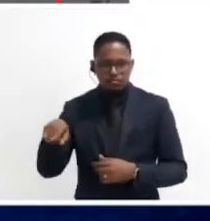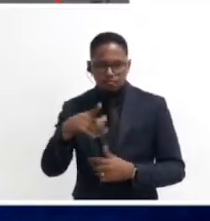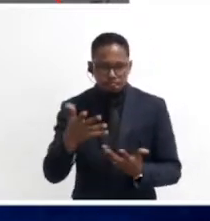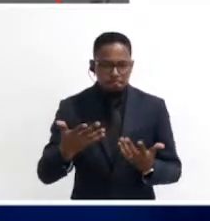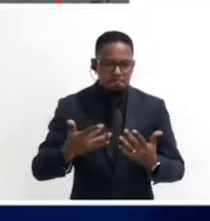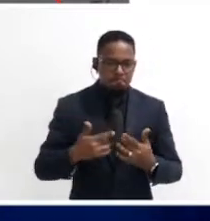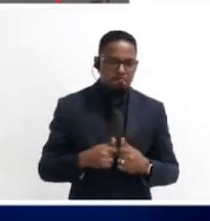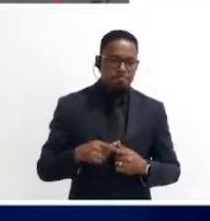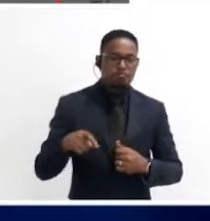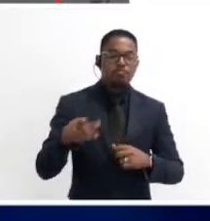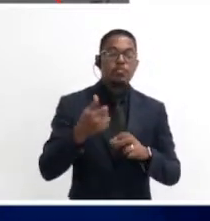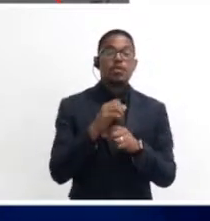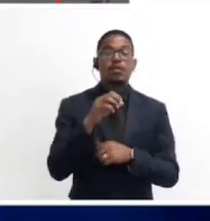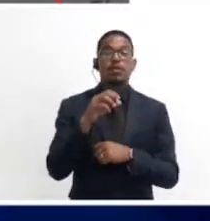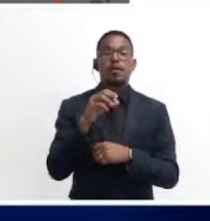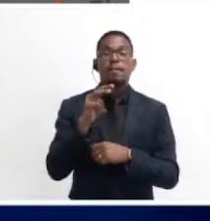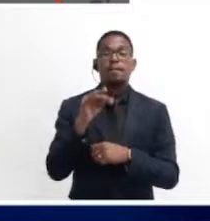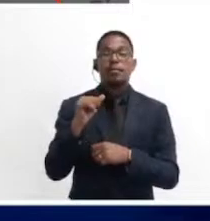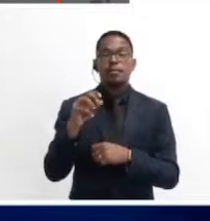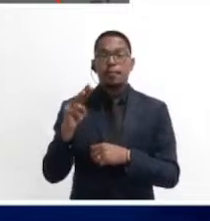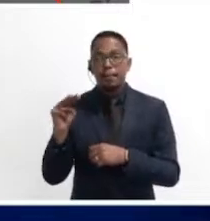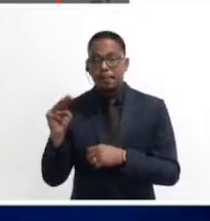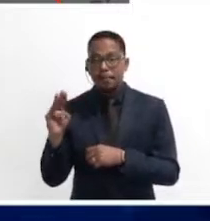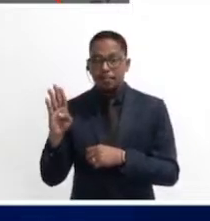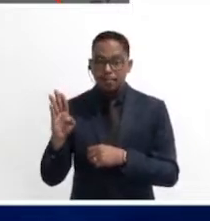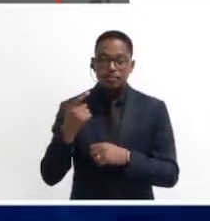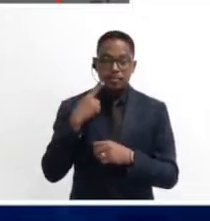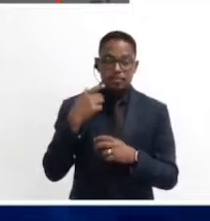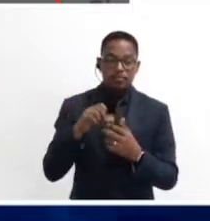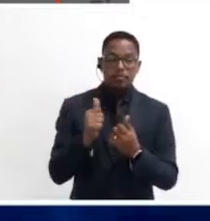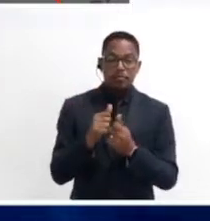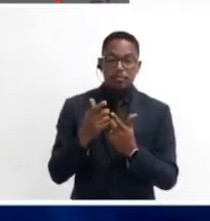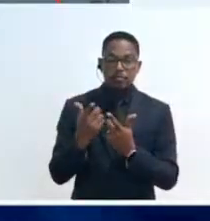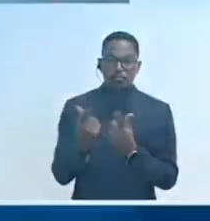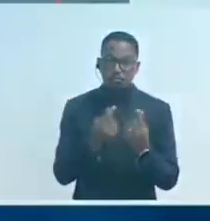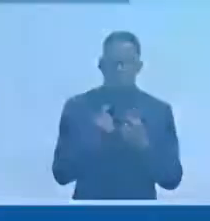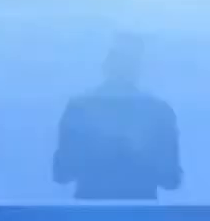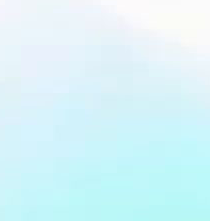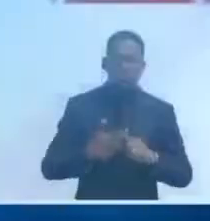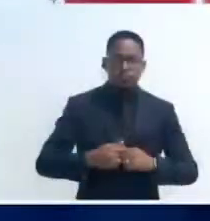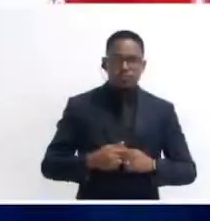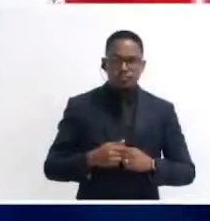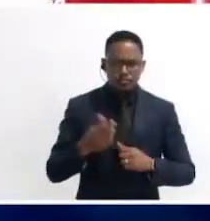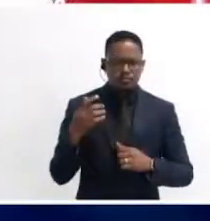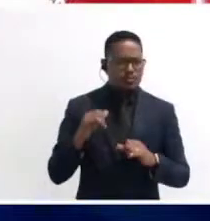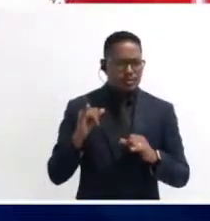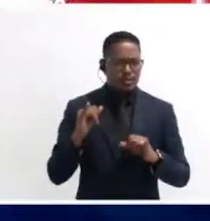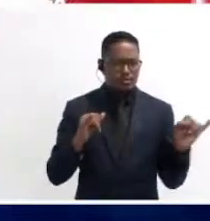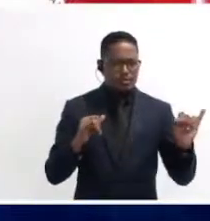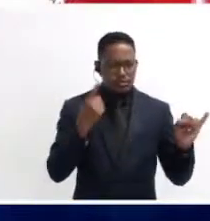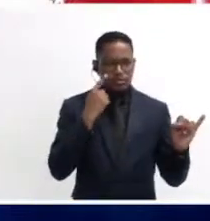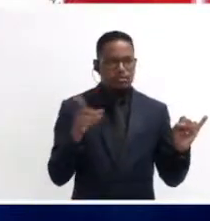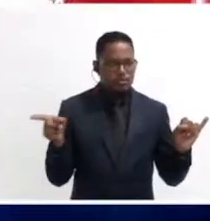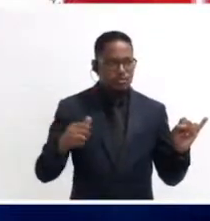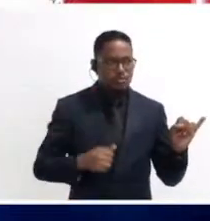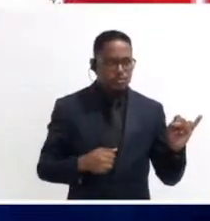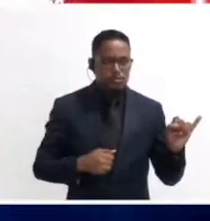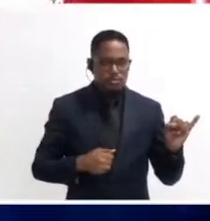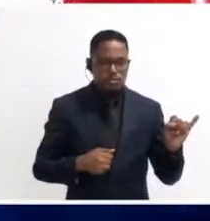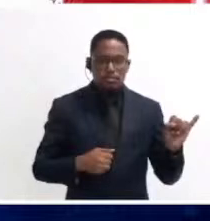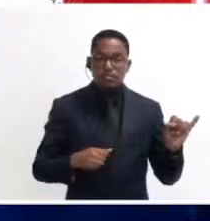you're seeing a couple different ones here. The Samsung one on the left, just the